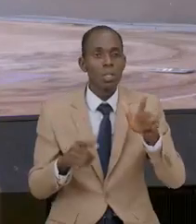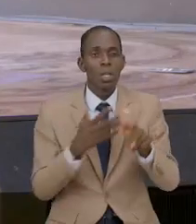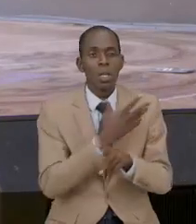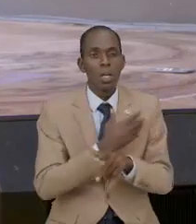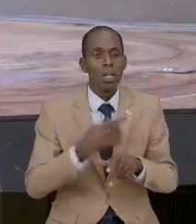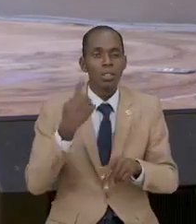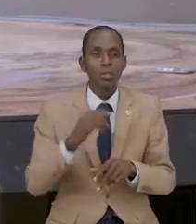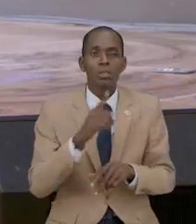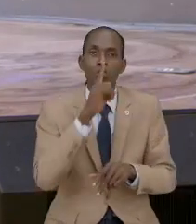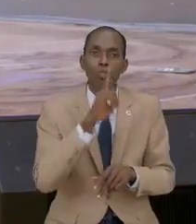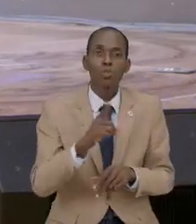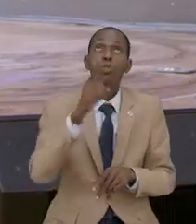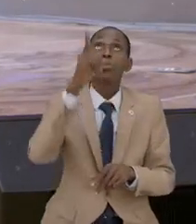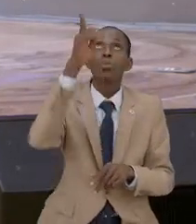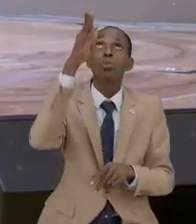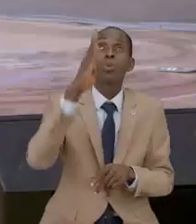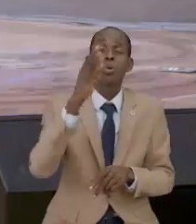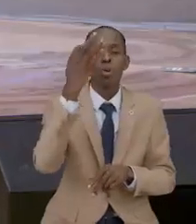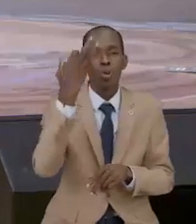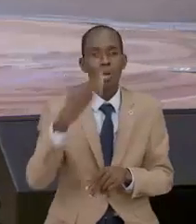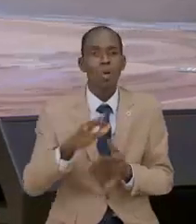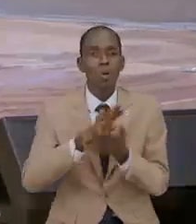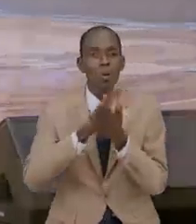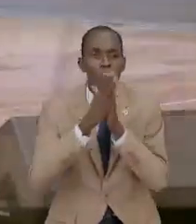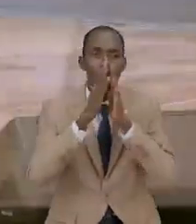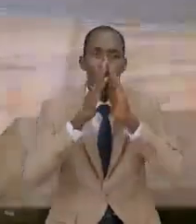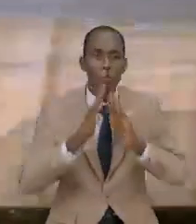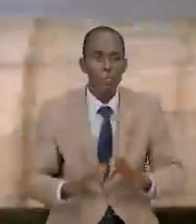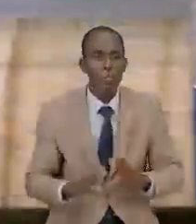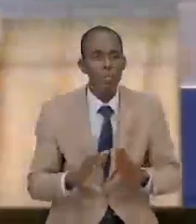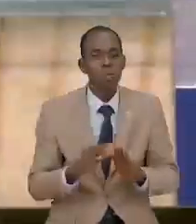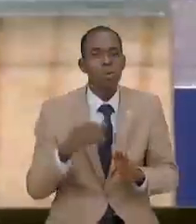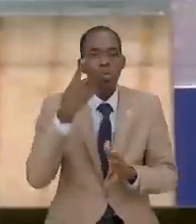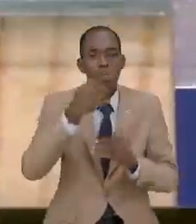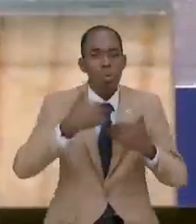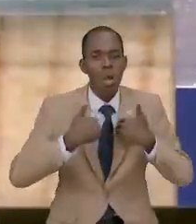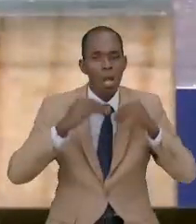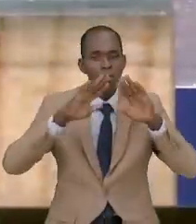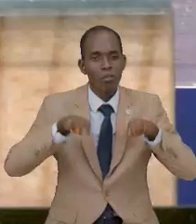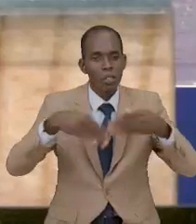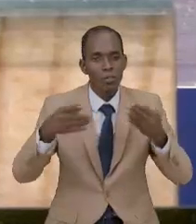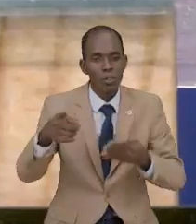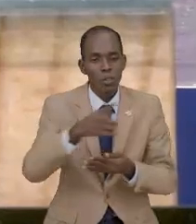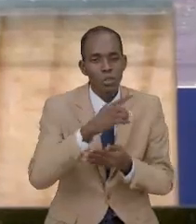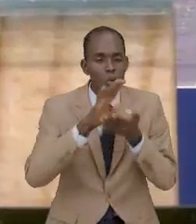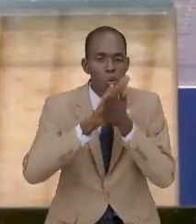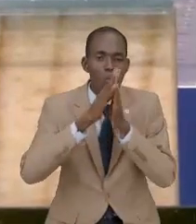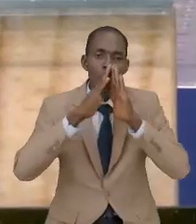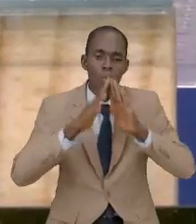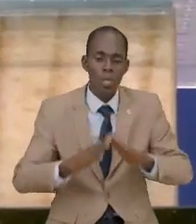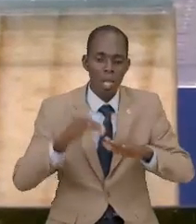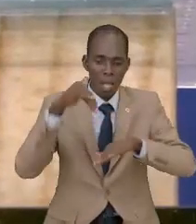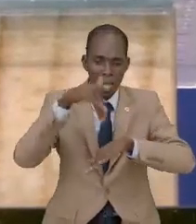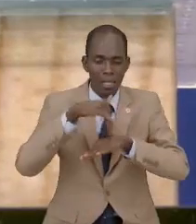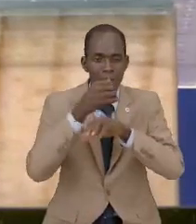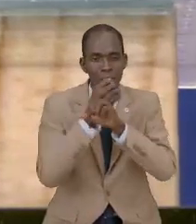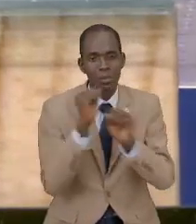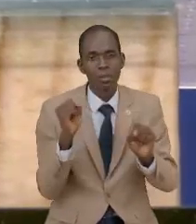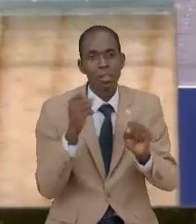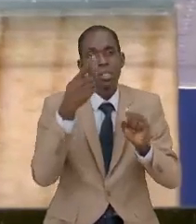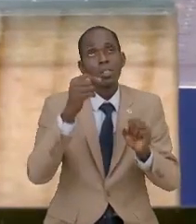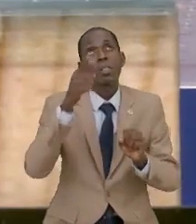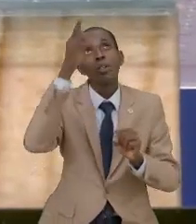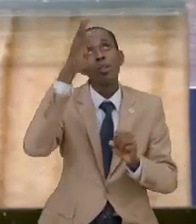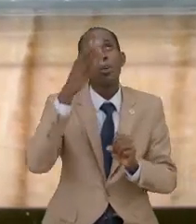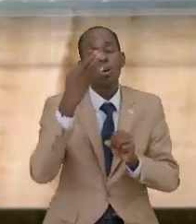of peace, the God of peace who are giving you peace at salvation, the God of